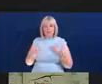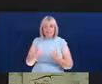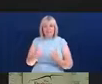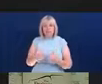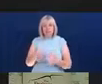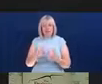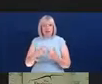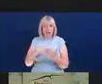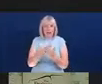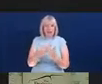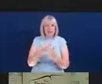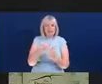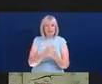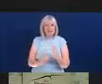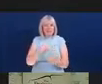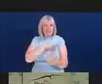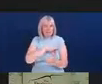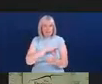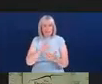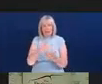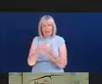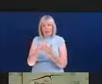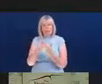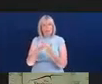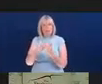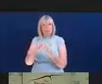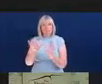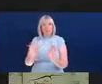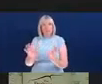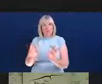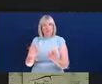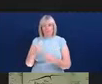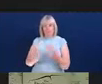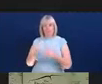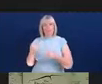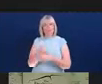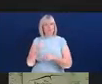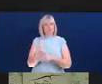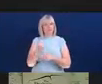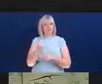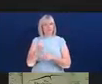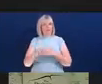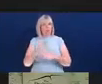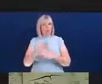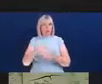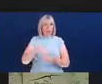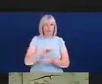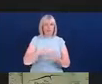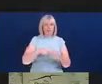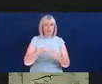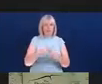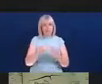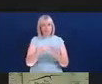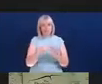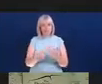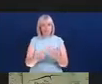PIP or whatever the other things are, and they are being productive in work. So for employers, it also means you're not paying